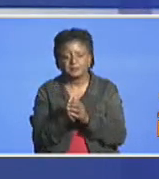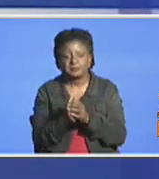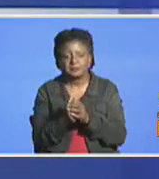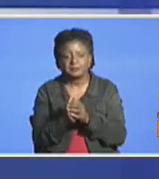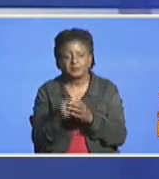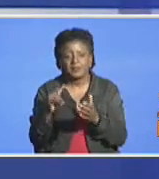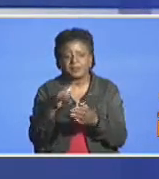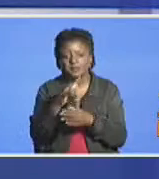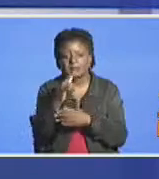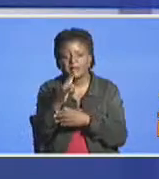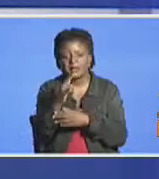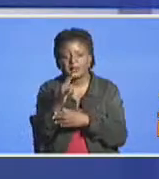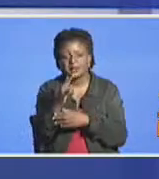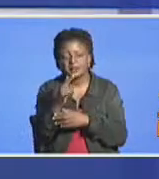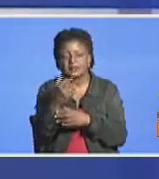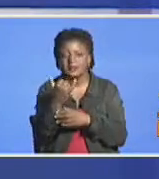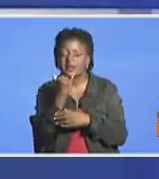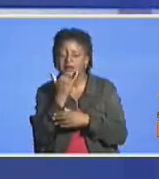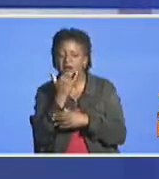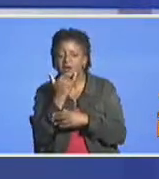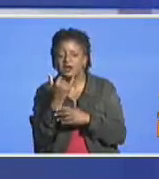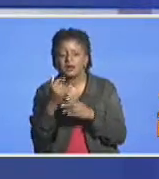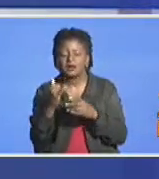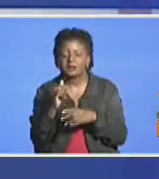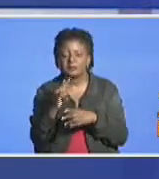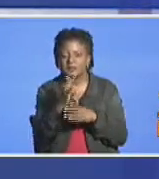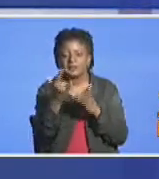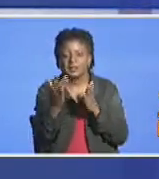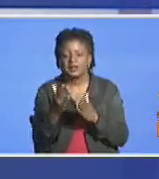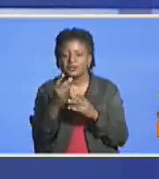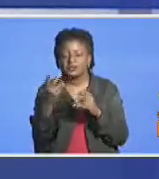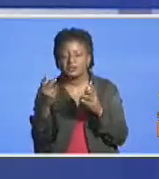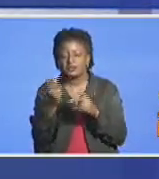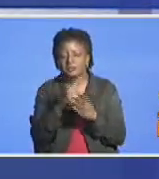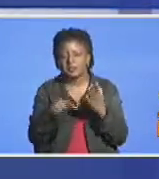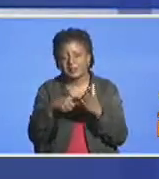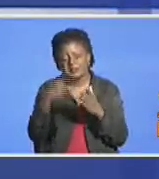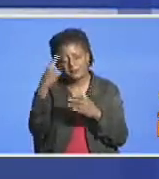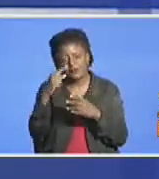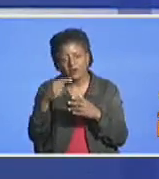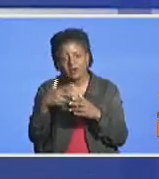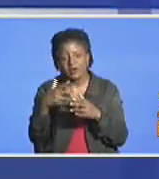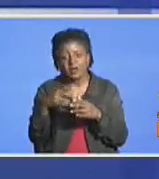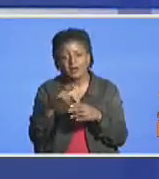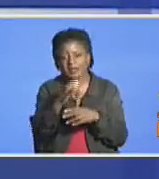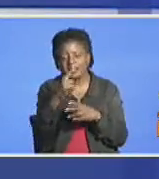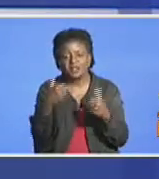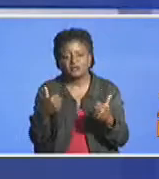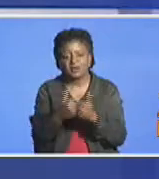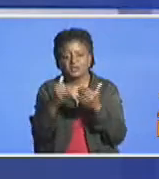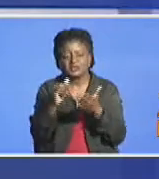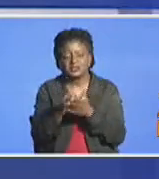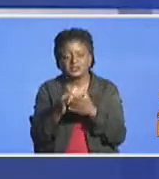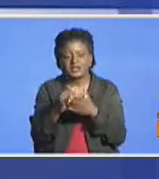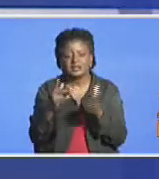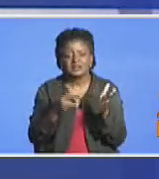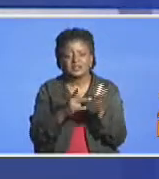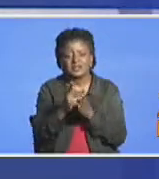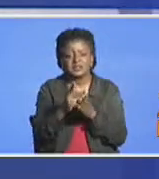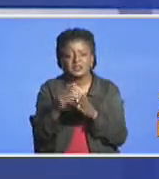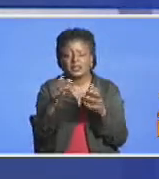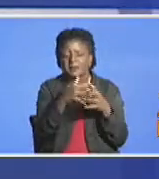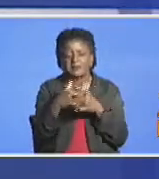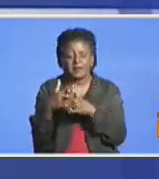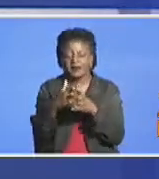Pilot error to blame for that helicopter crash that killed American billionaire Chris Klein and 6 others in the Bahamas back on July